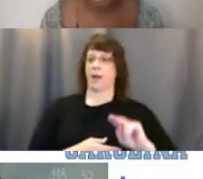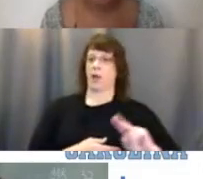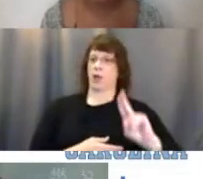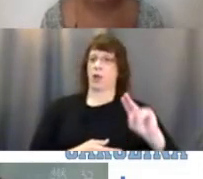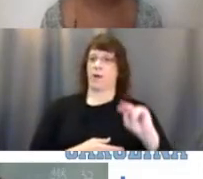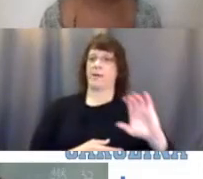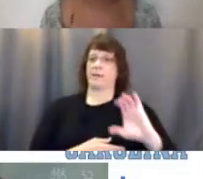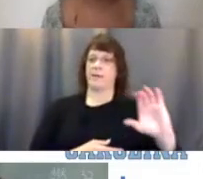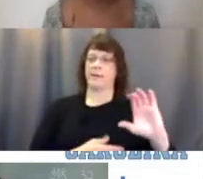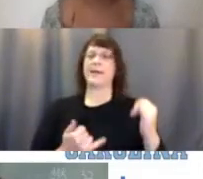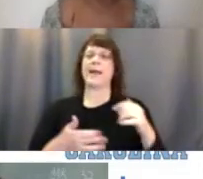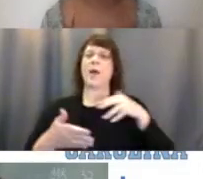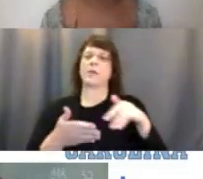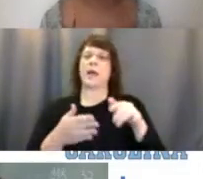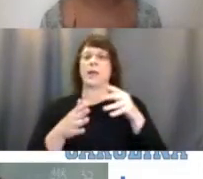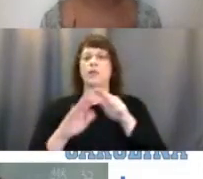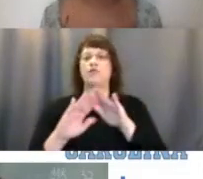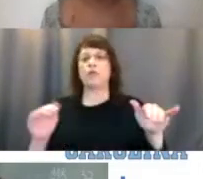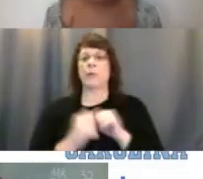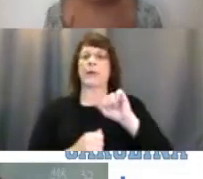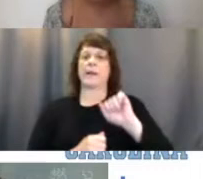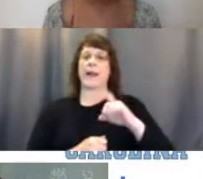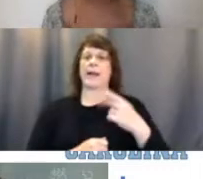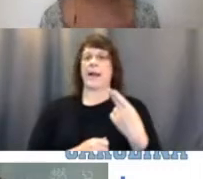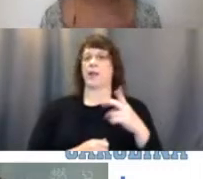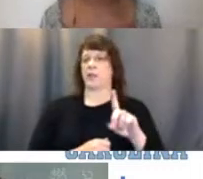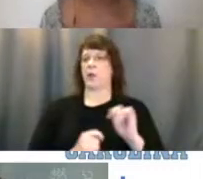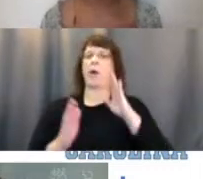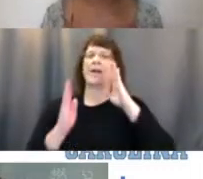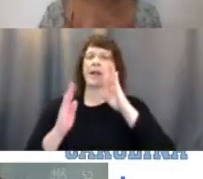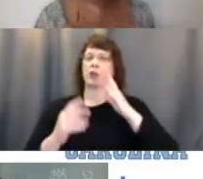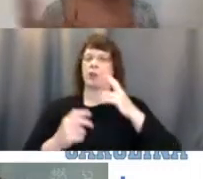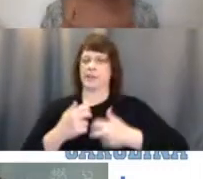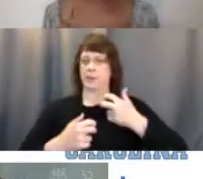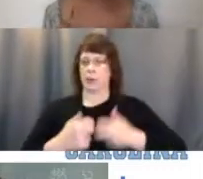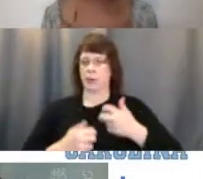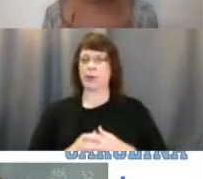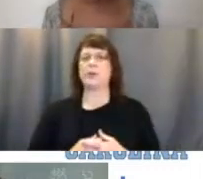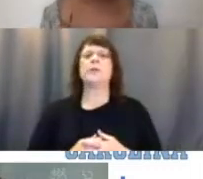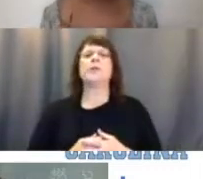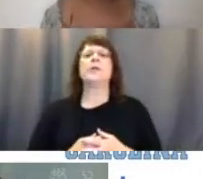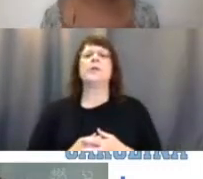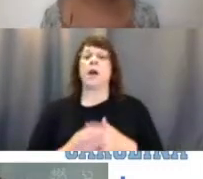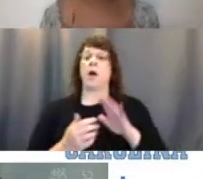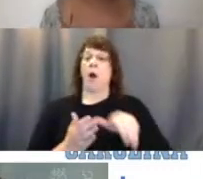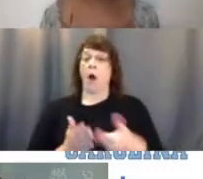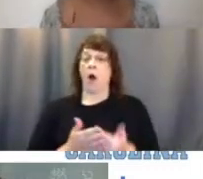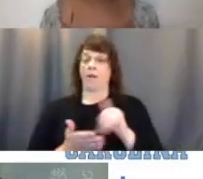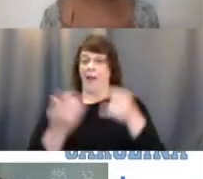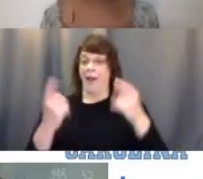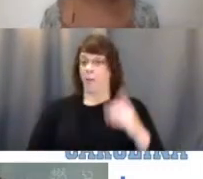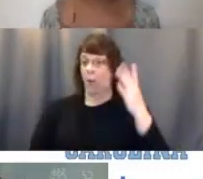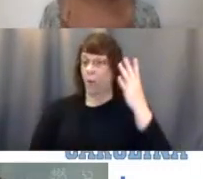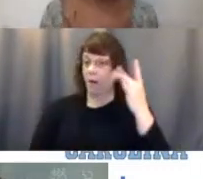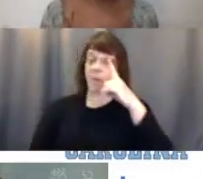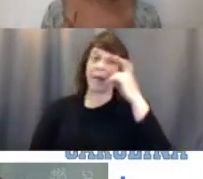studying children with ADHD or attention disorders. And all of this came about actually when I was